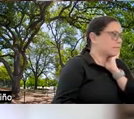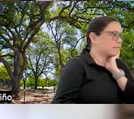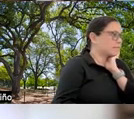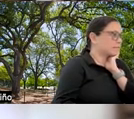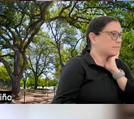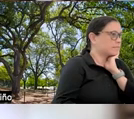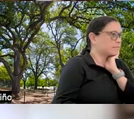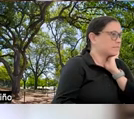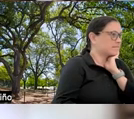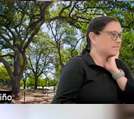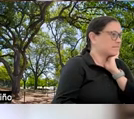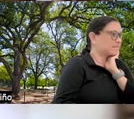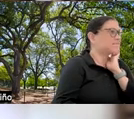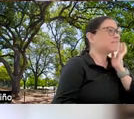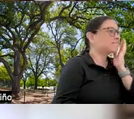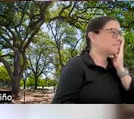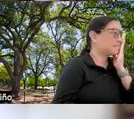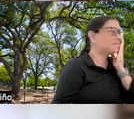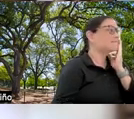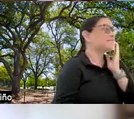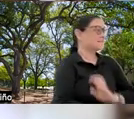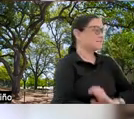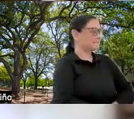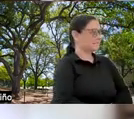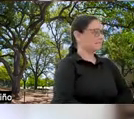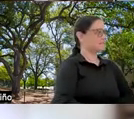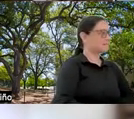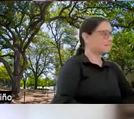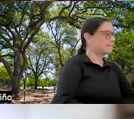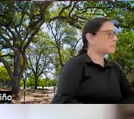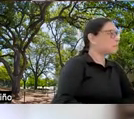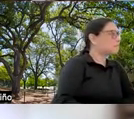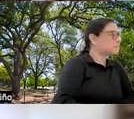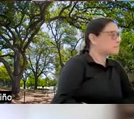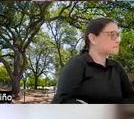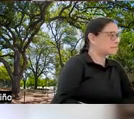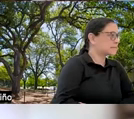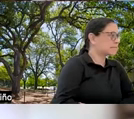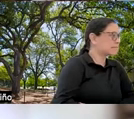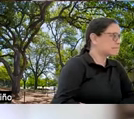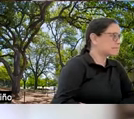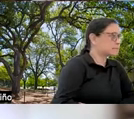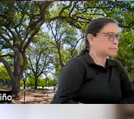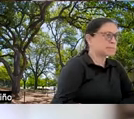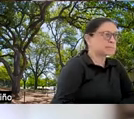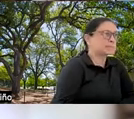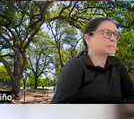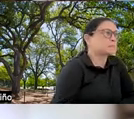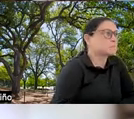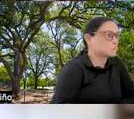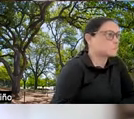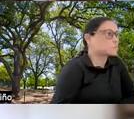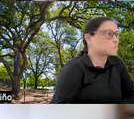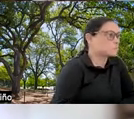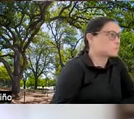this board. This is amazing. Lots and lots of needs, right? Let's take